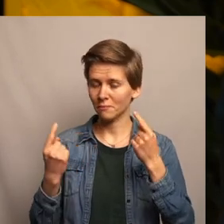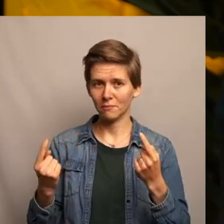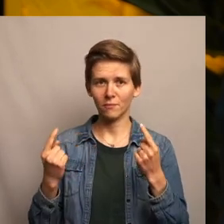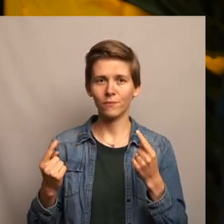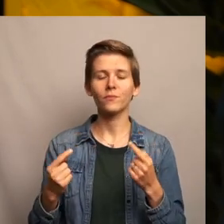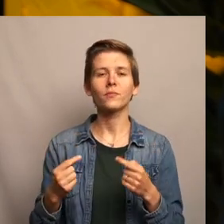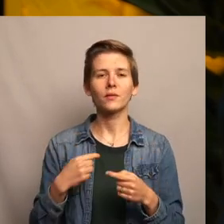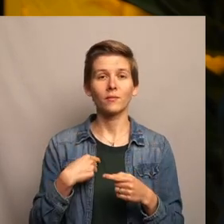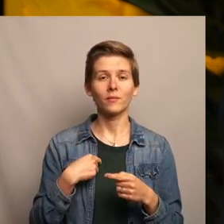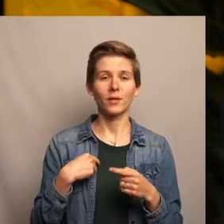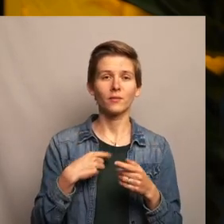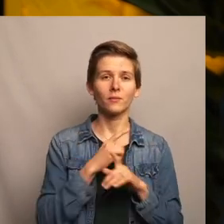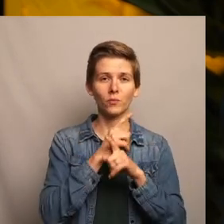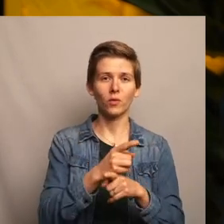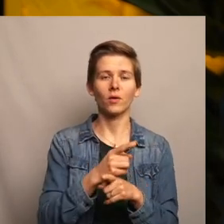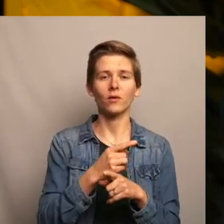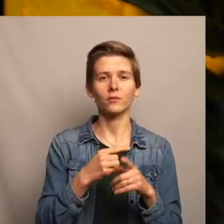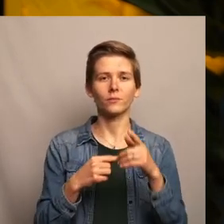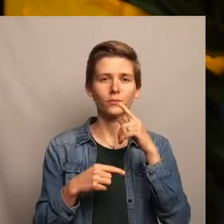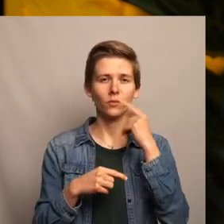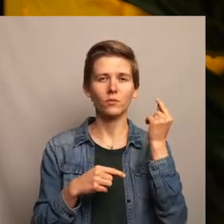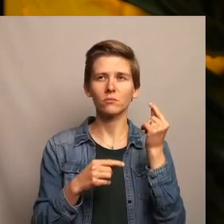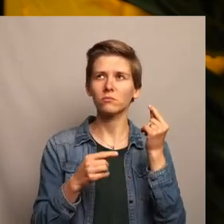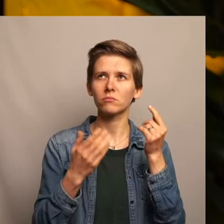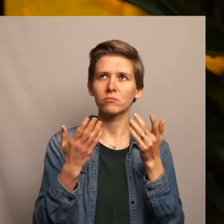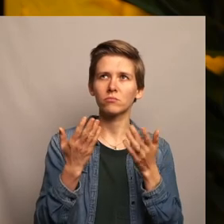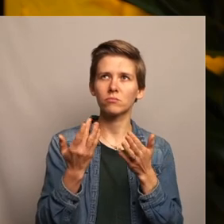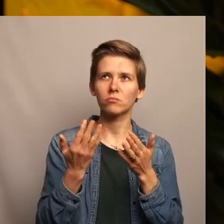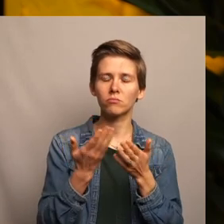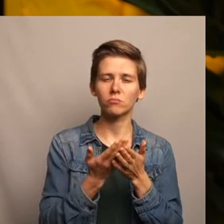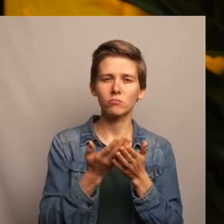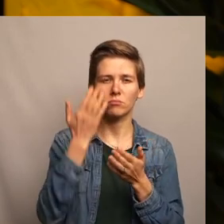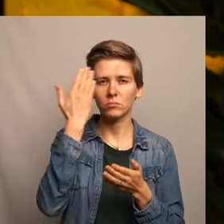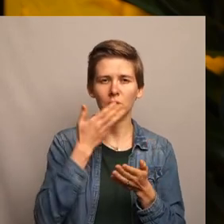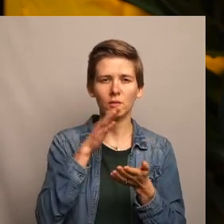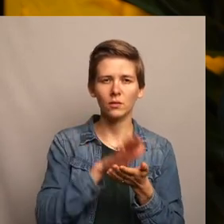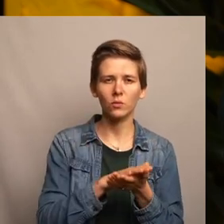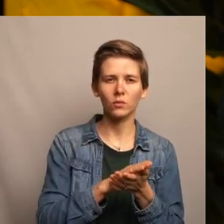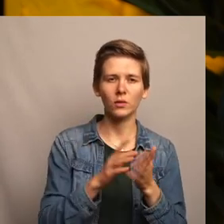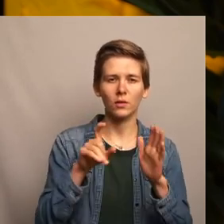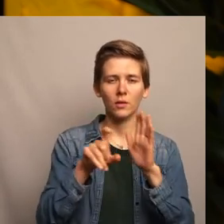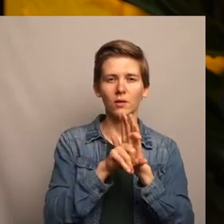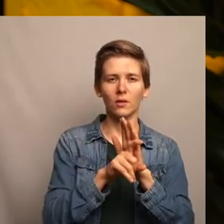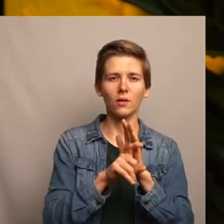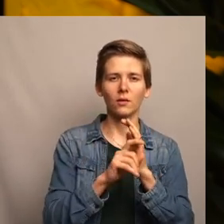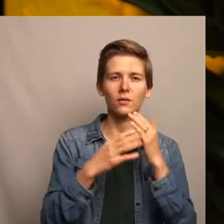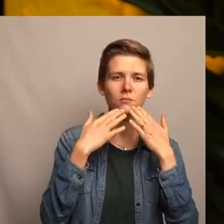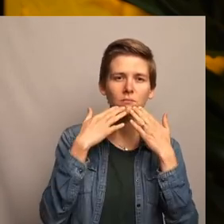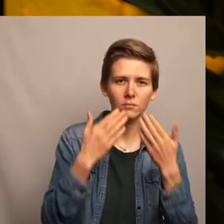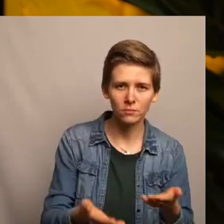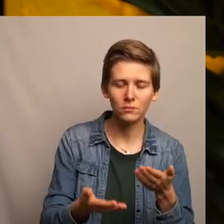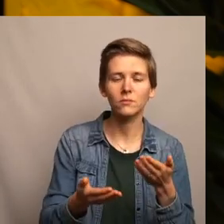laws passed, like in June. Yeah, it was June, and like I didn't even realize that my own country is doing